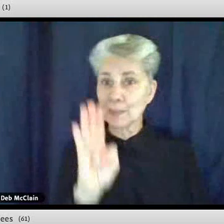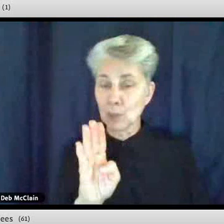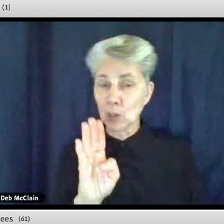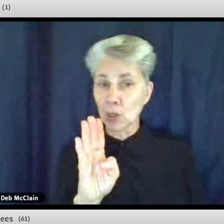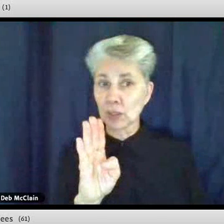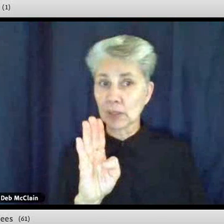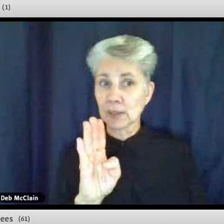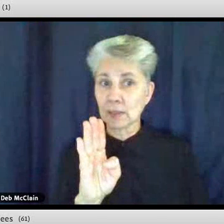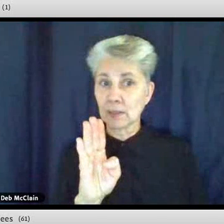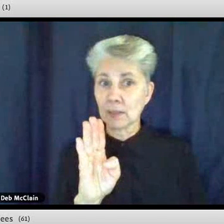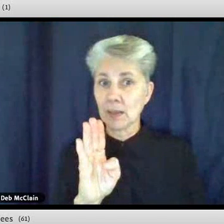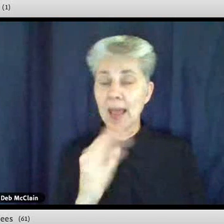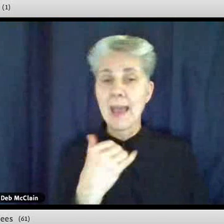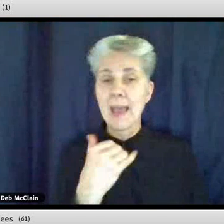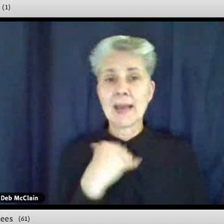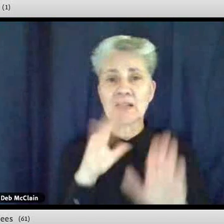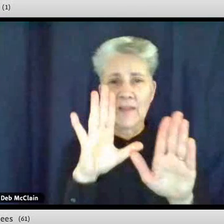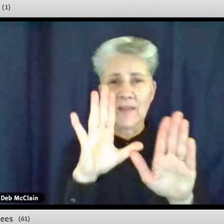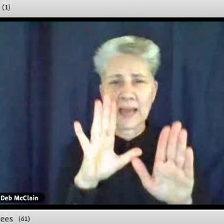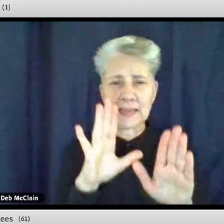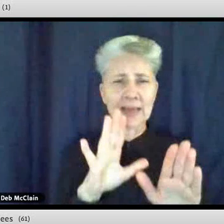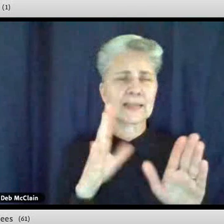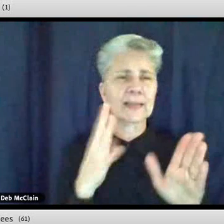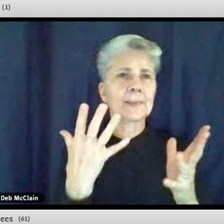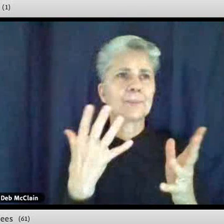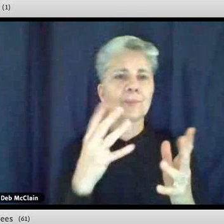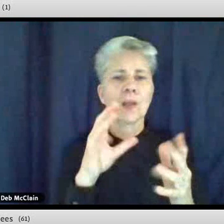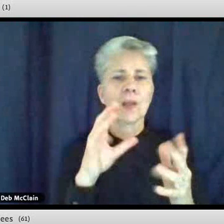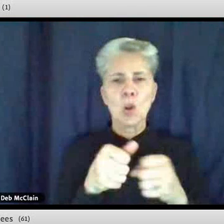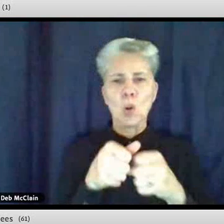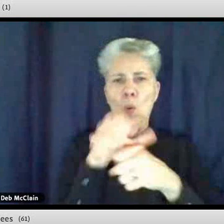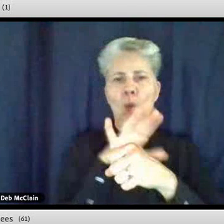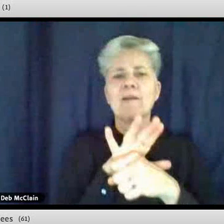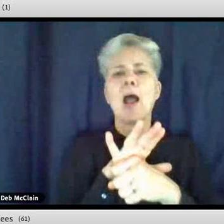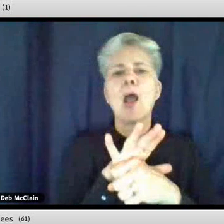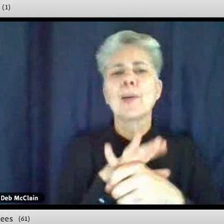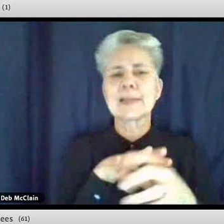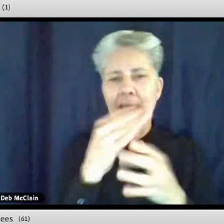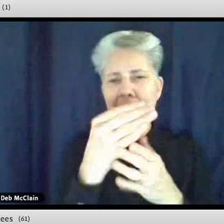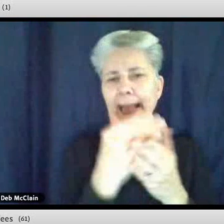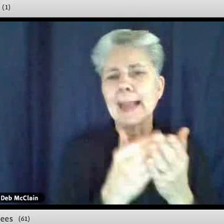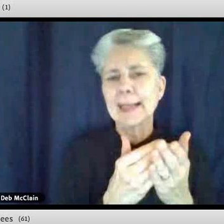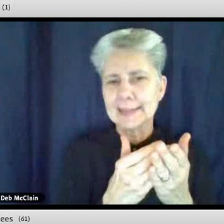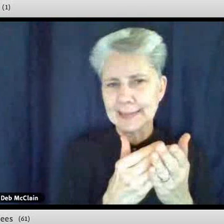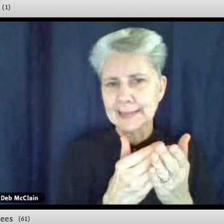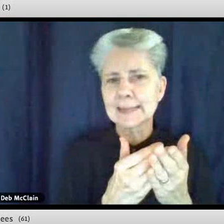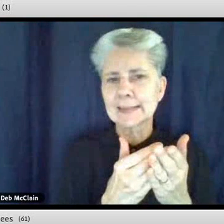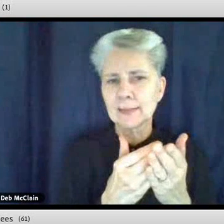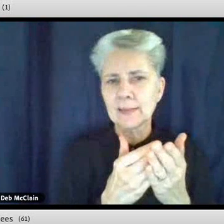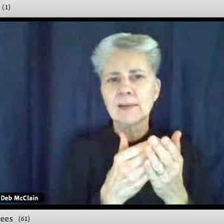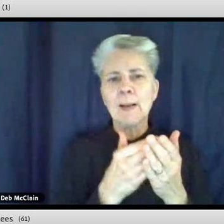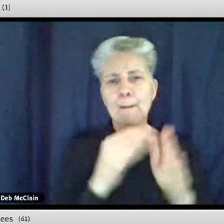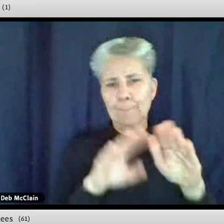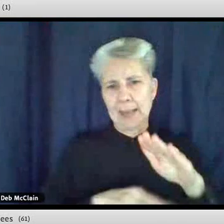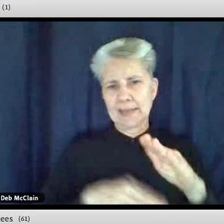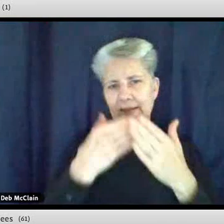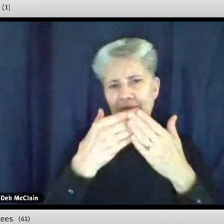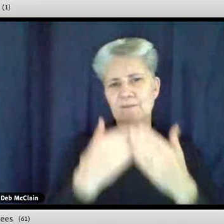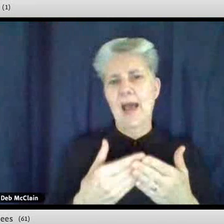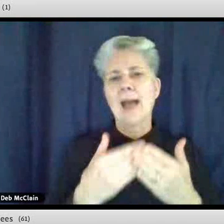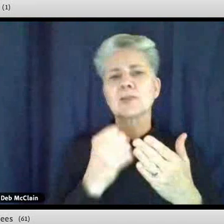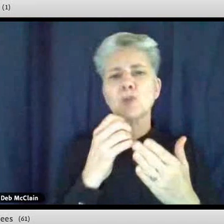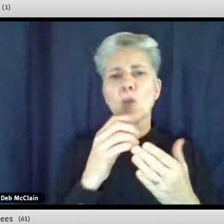Another thing I wanted to show you is that both Facebook has a fantastic coronavirus. They list just very